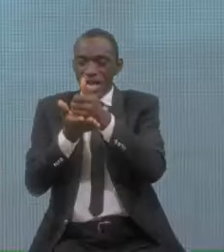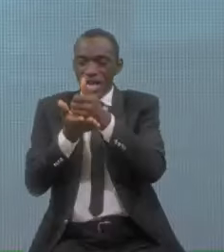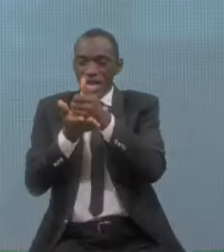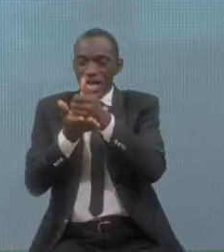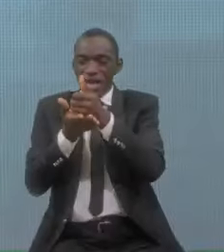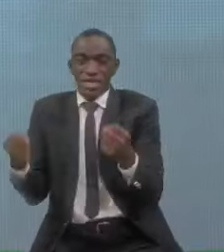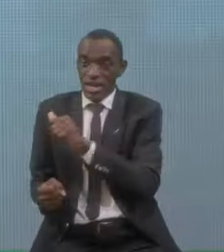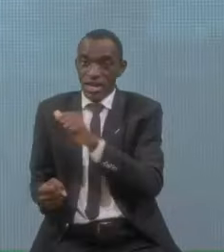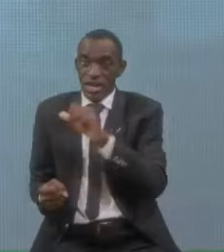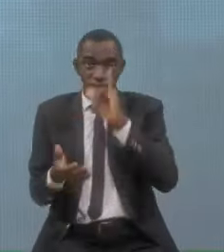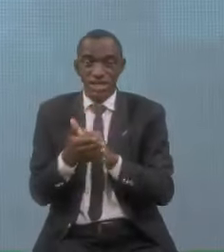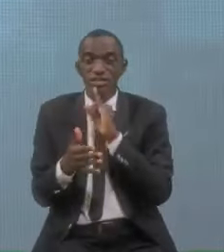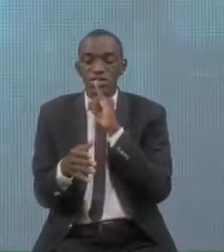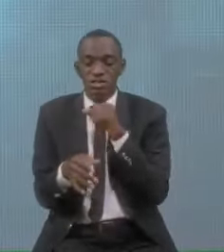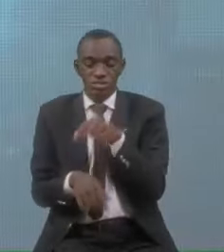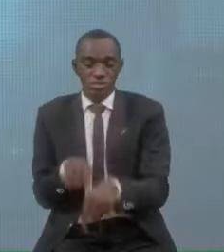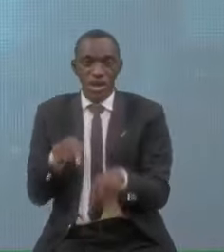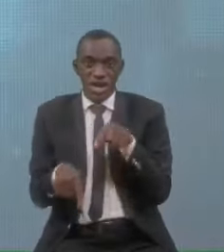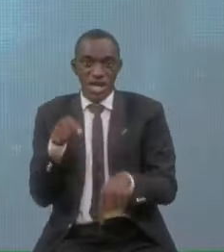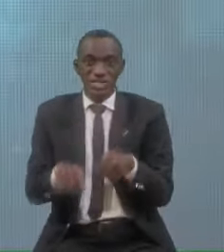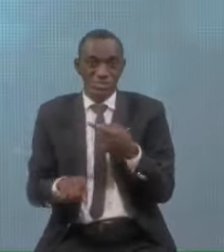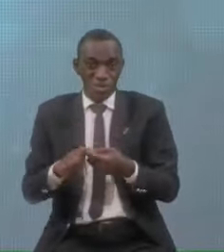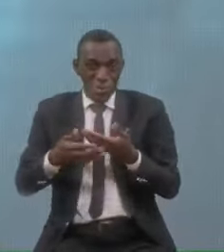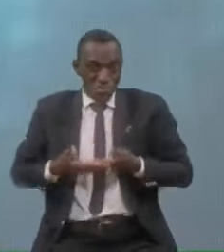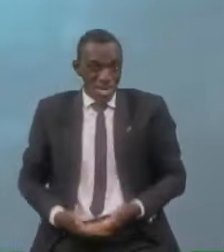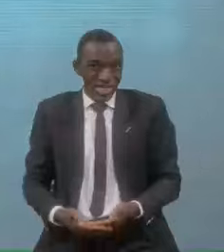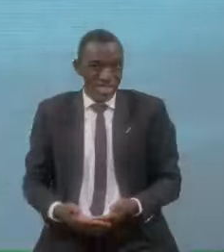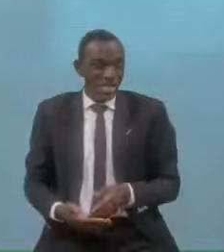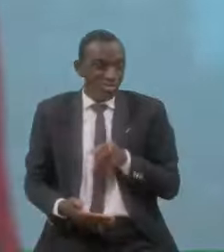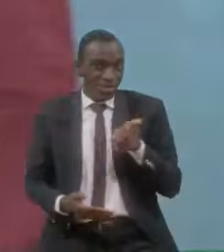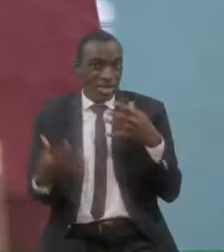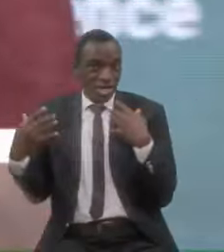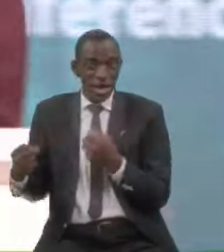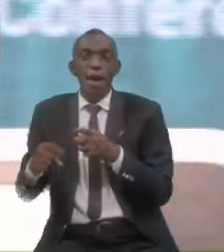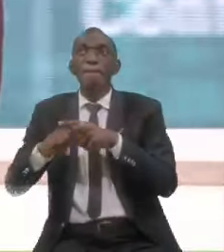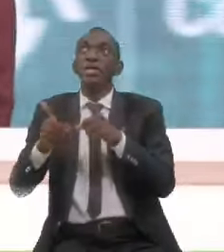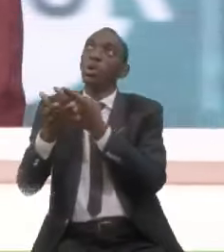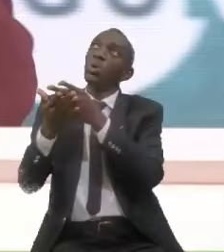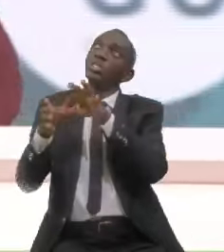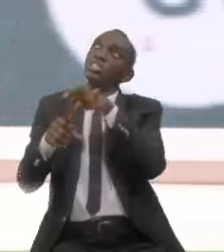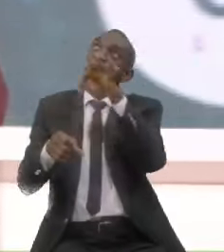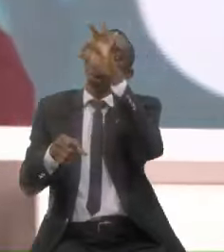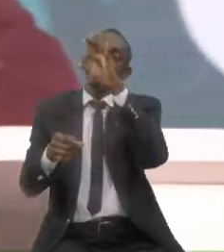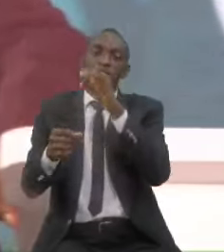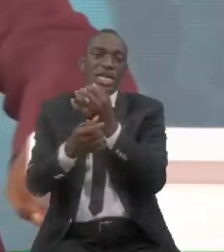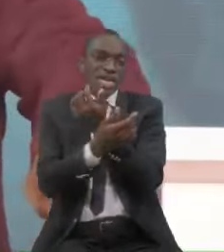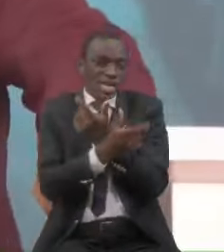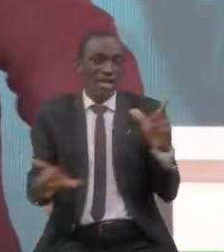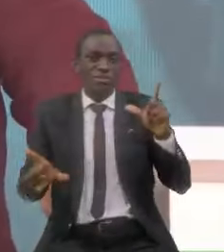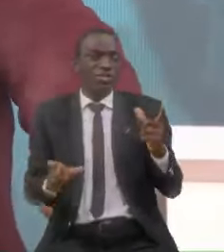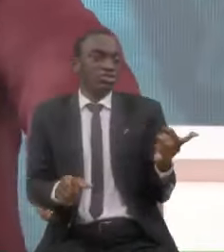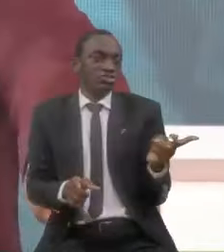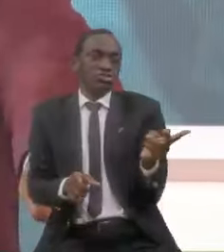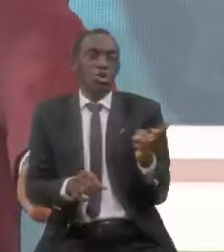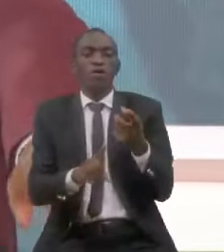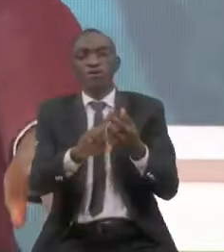Ghost that liberates us from that prison. An angel of the Lord went into that prison and